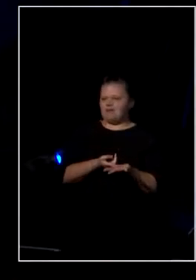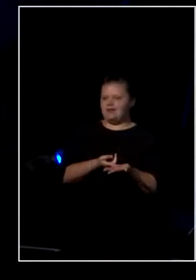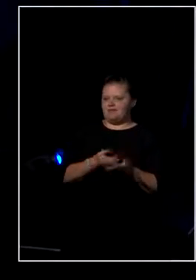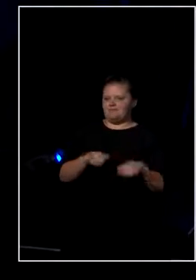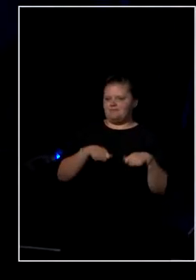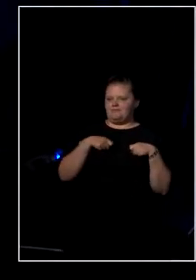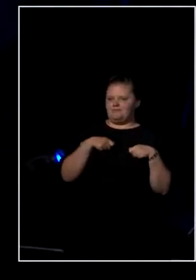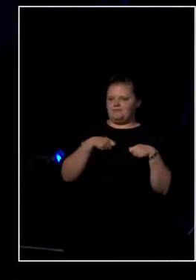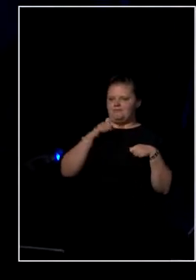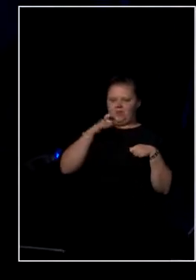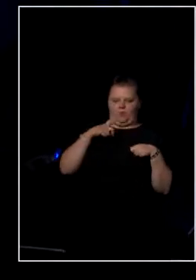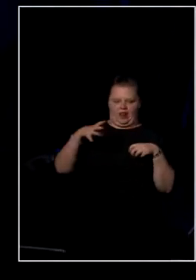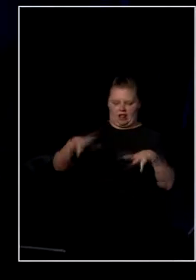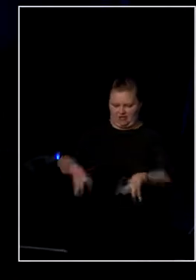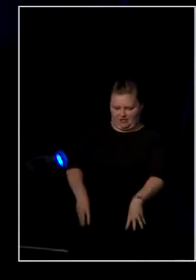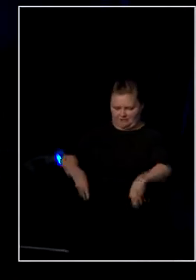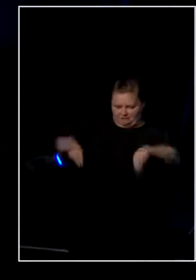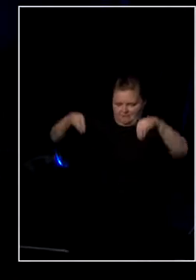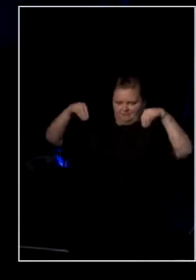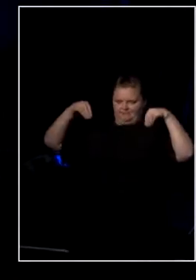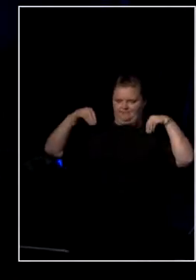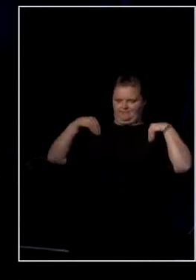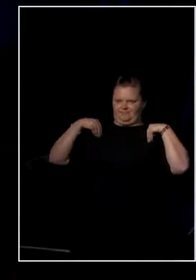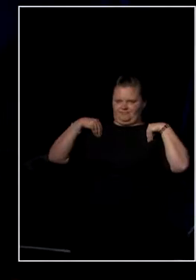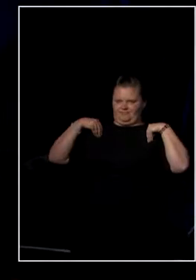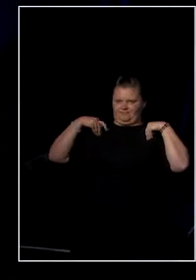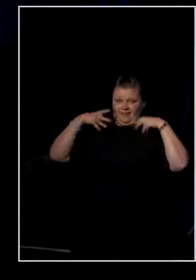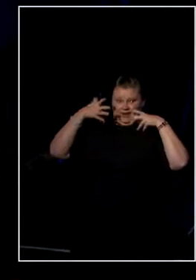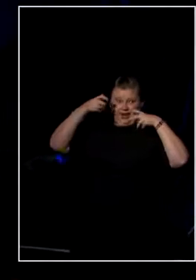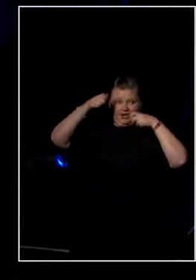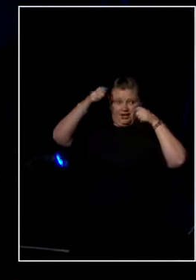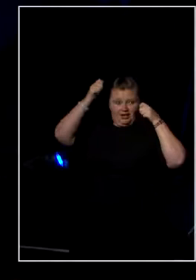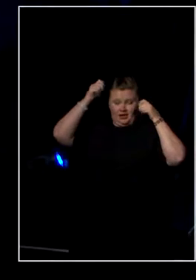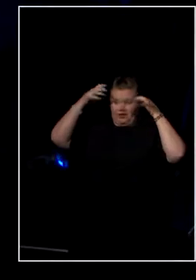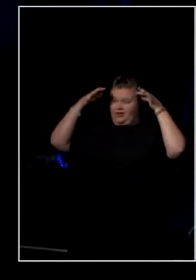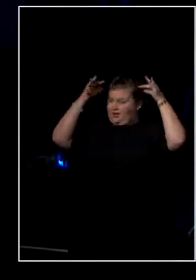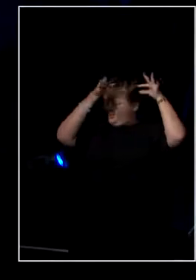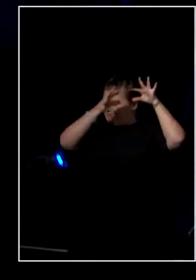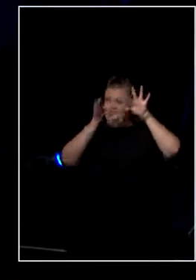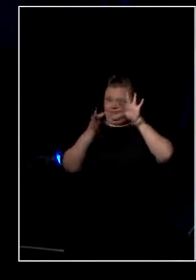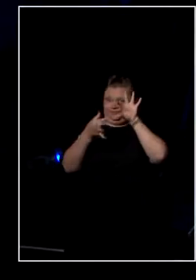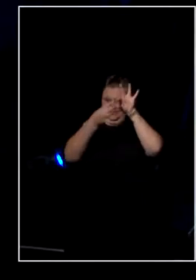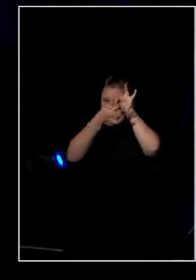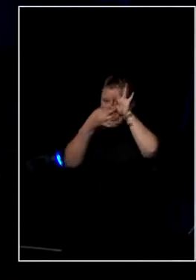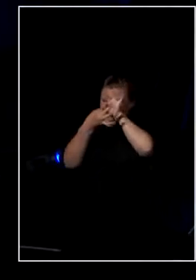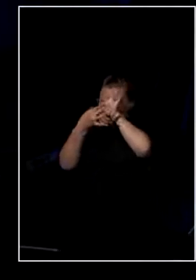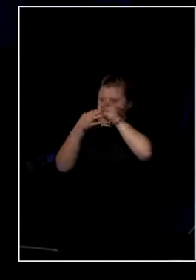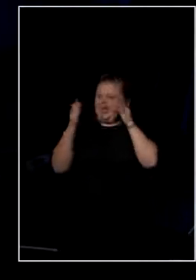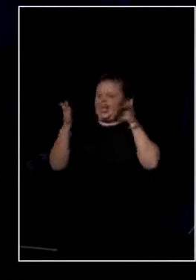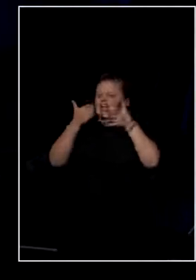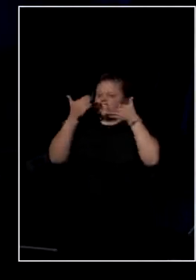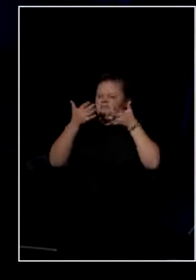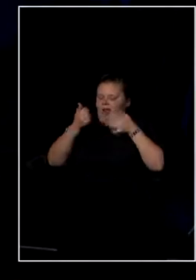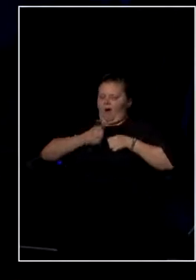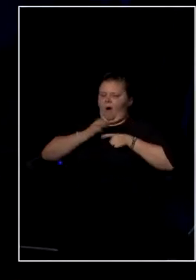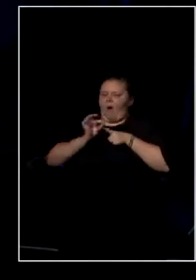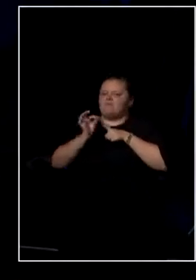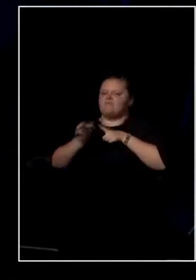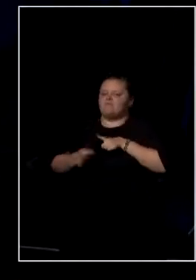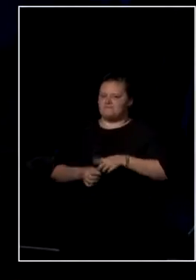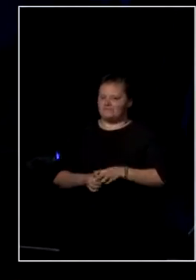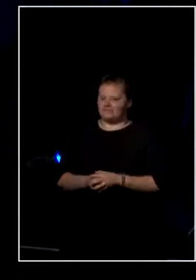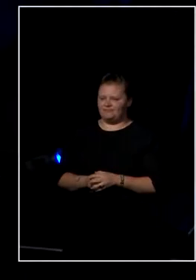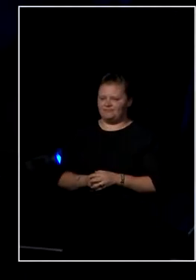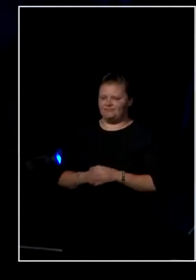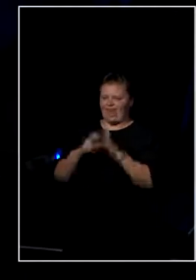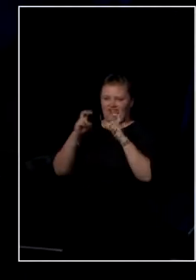then the nuns would get the sheet, put them over our head with big safety pins, and we had to smell our own urine